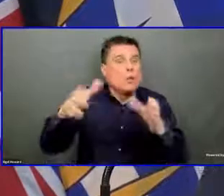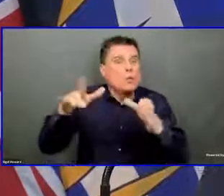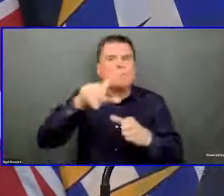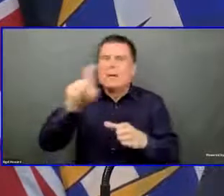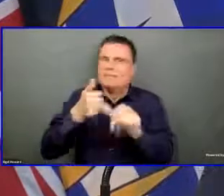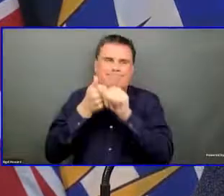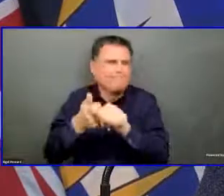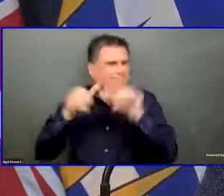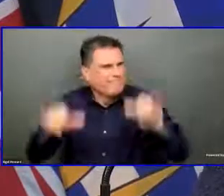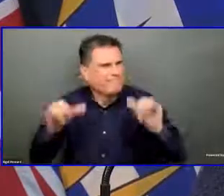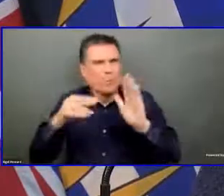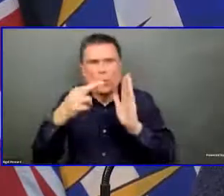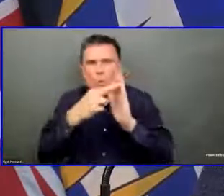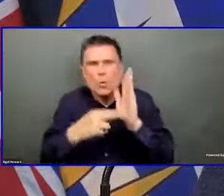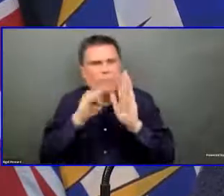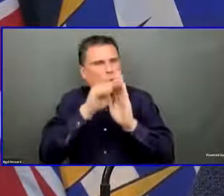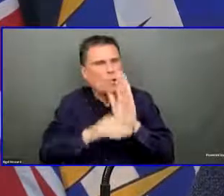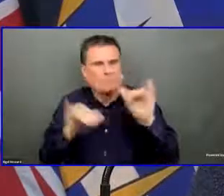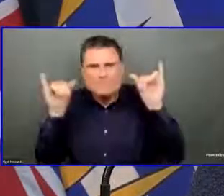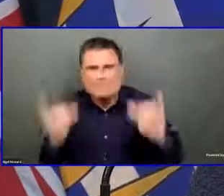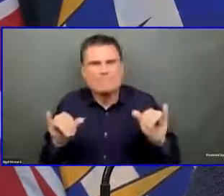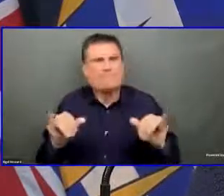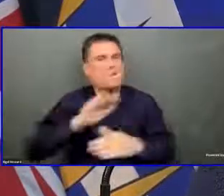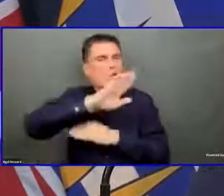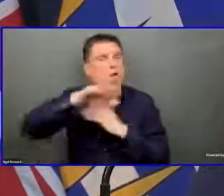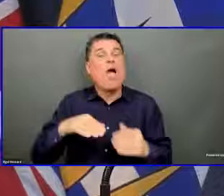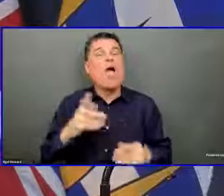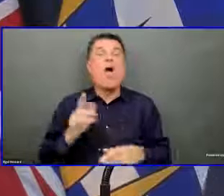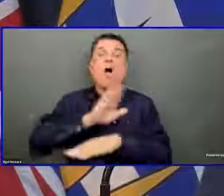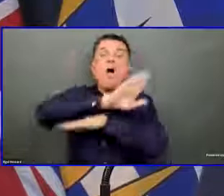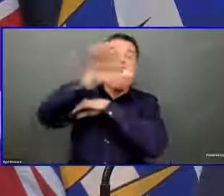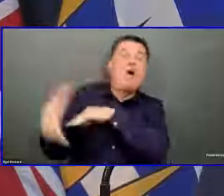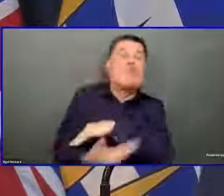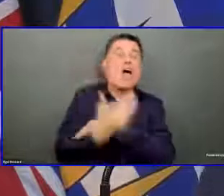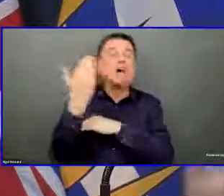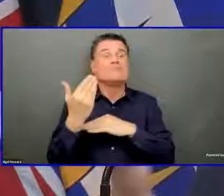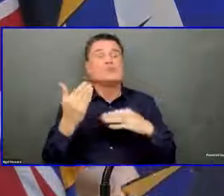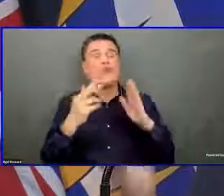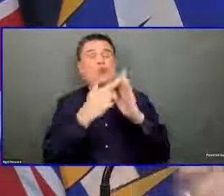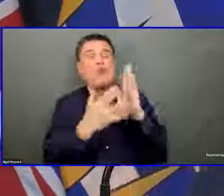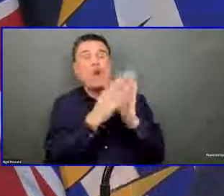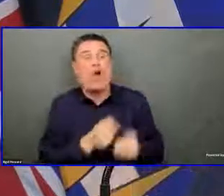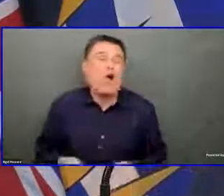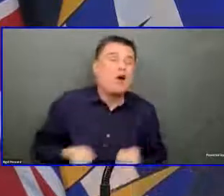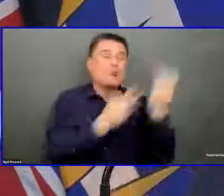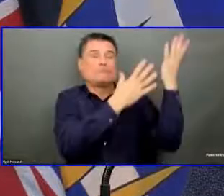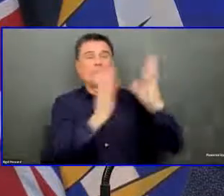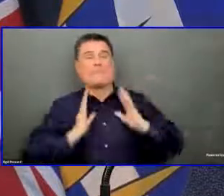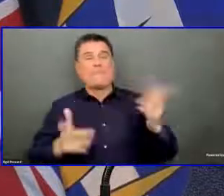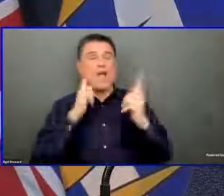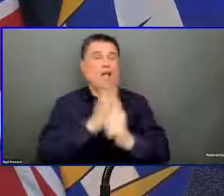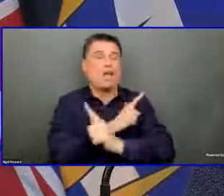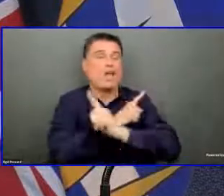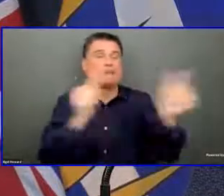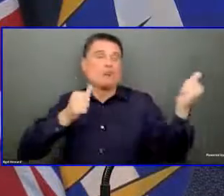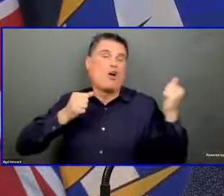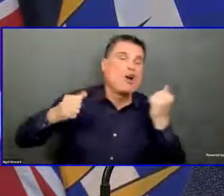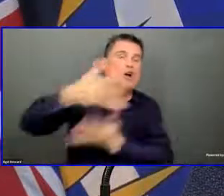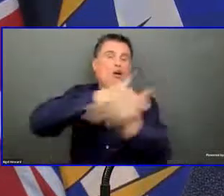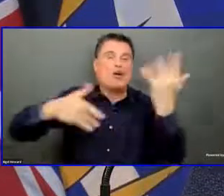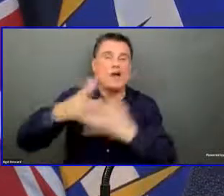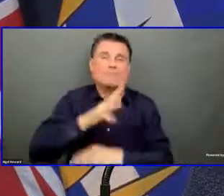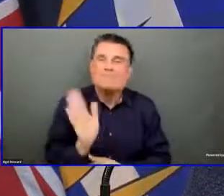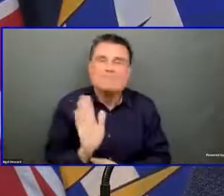switch. We know there are a couple of things that are happening in the next few weeks, and one of them is March